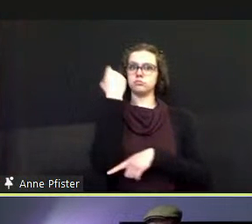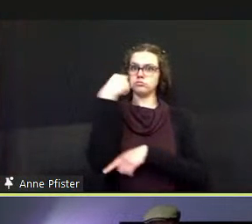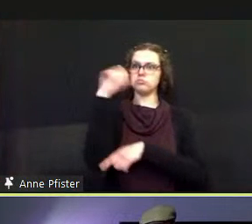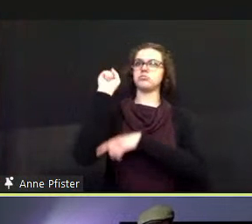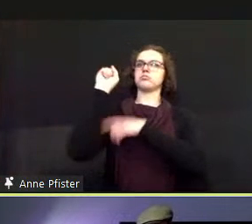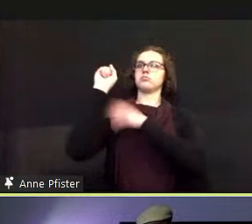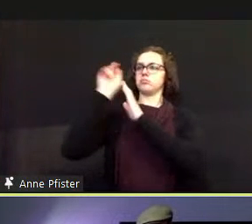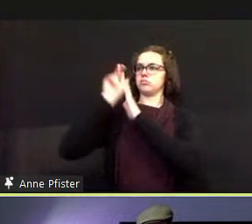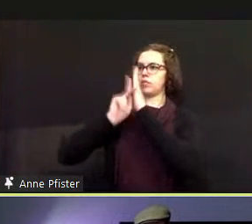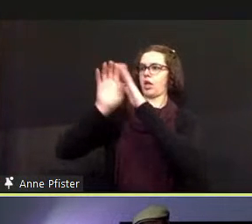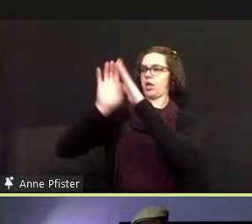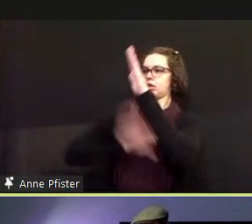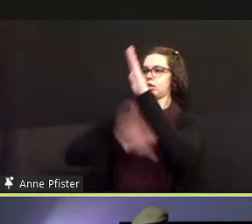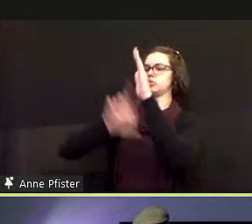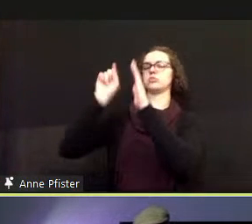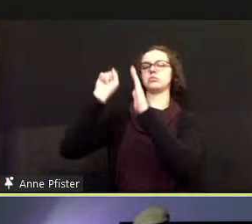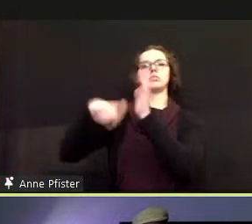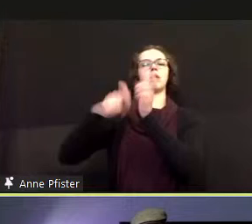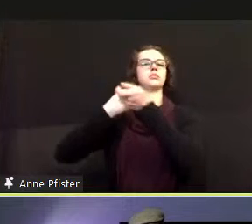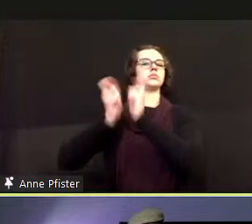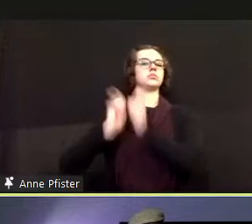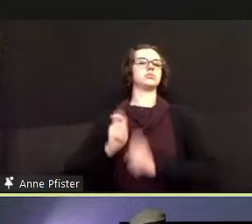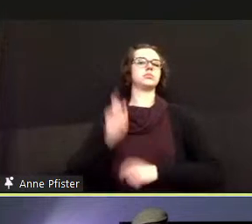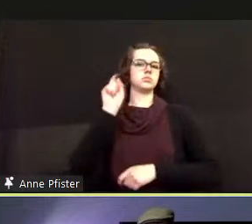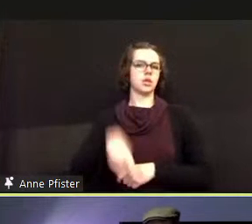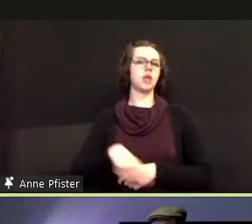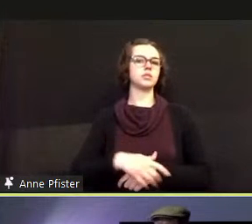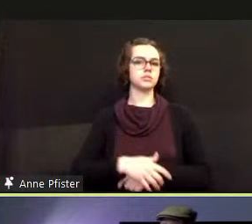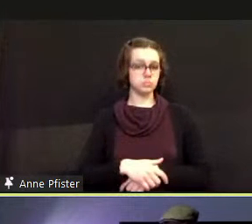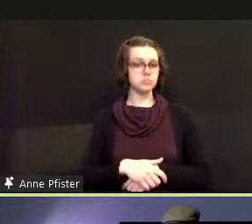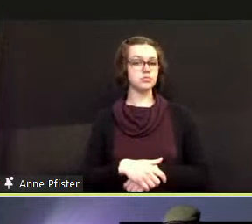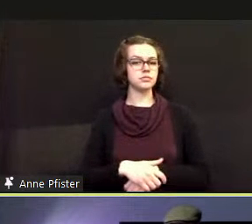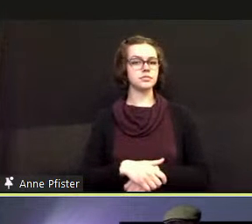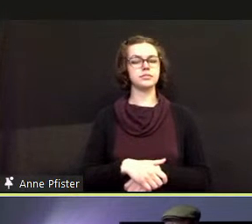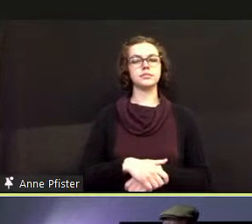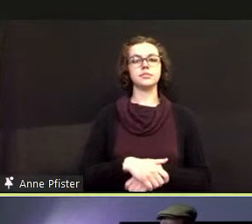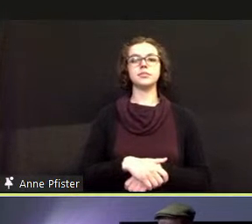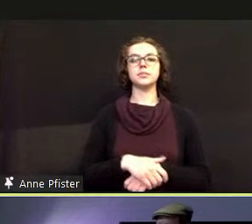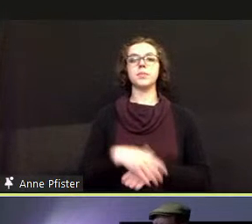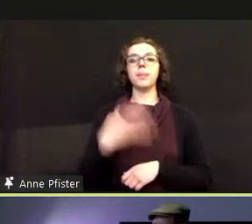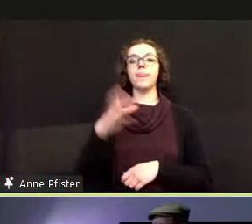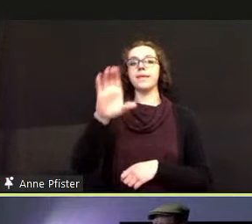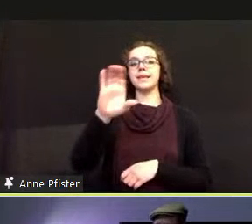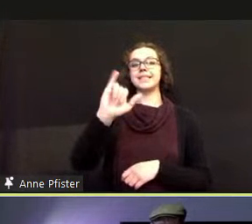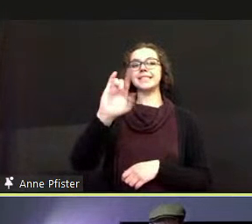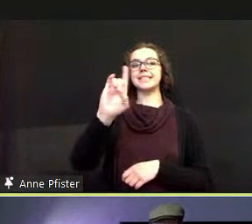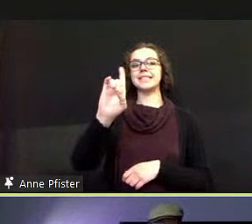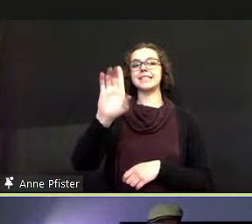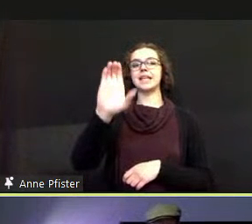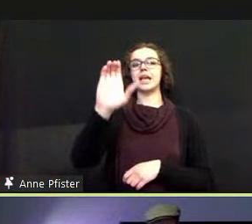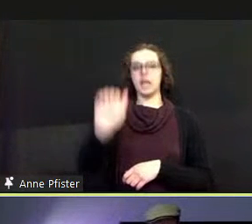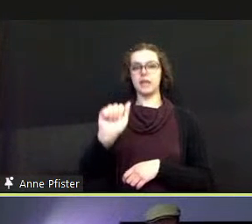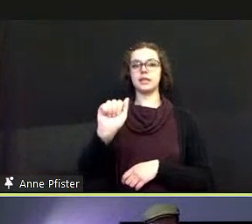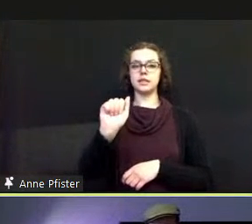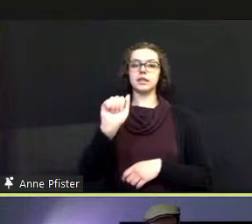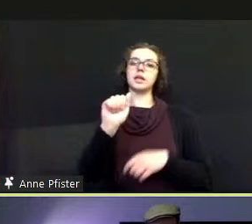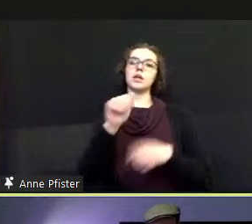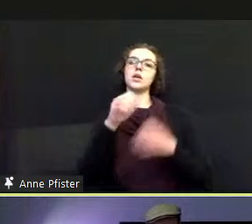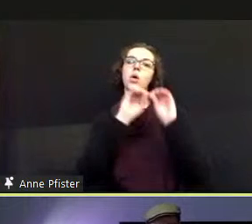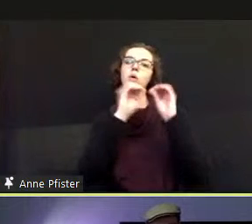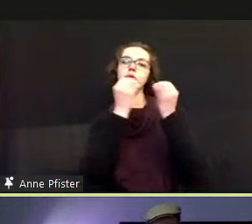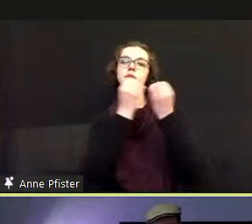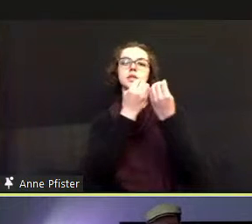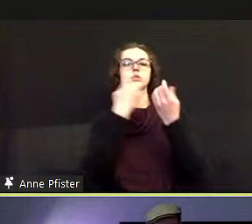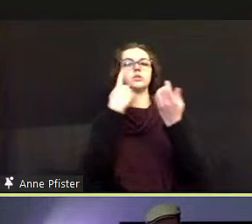revision of the Constitution under the Sandinista regime. So CIDCA, which was a Center for Documentation and Research on the